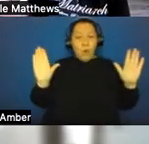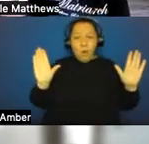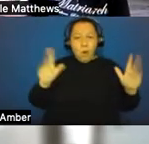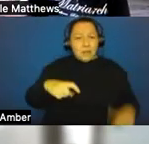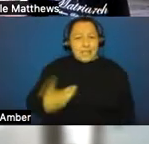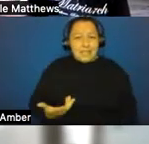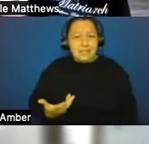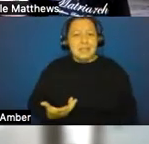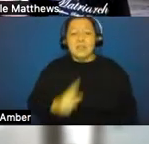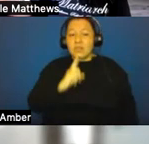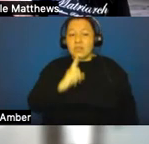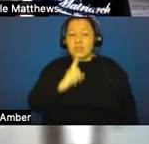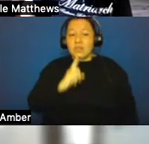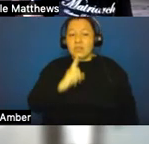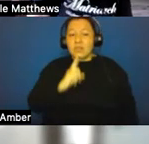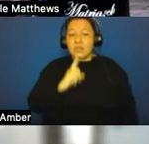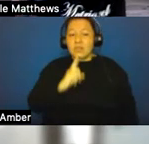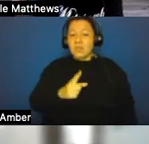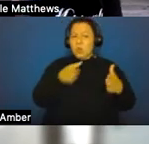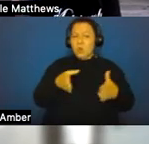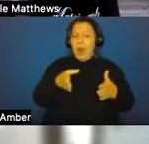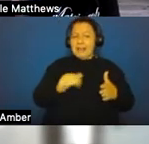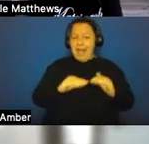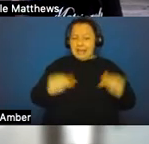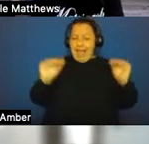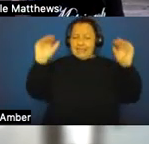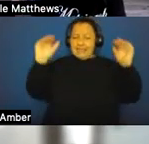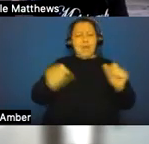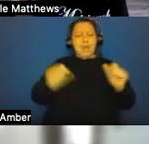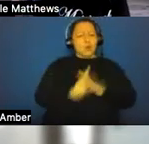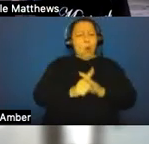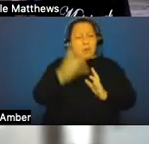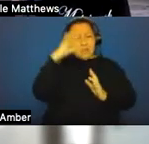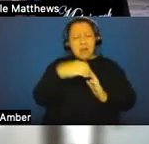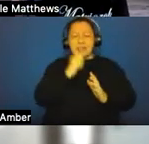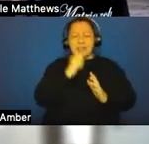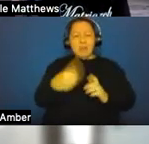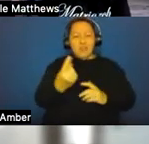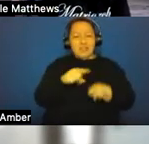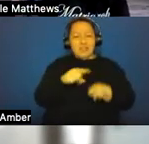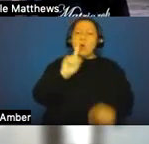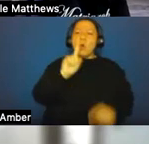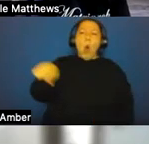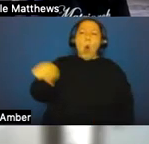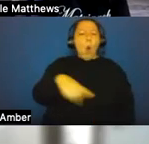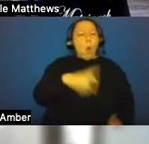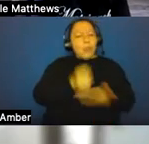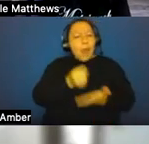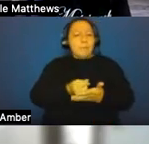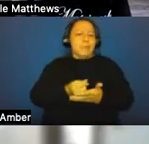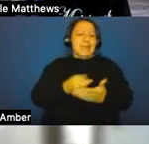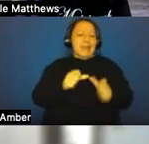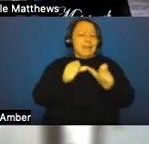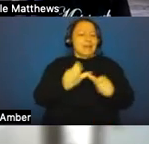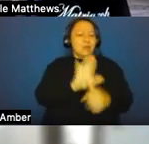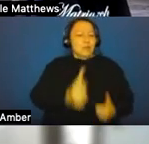weird ways. It's not just about go get some therapy and move on, right? Like this is deep consequences within our